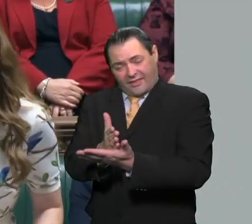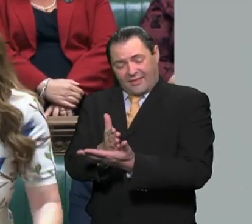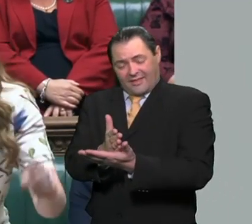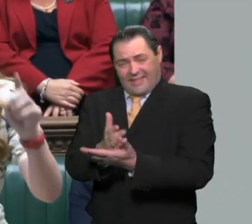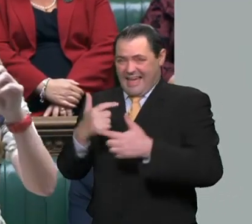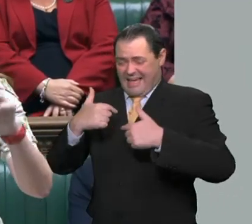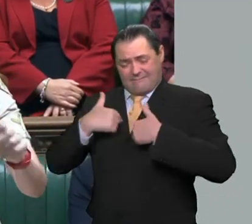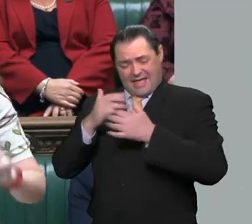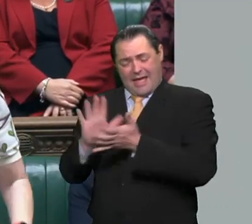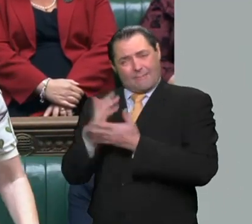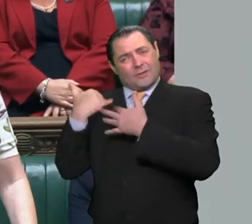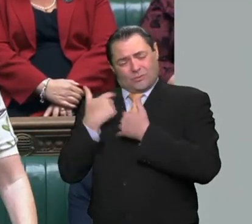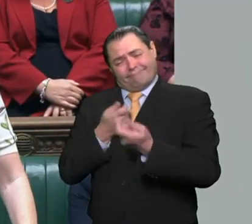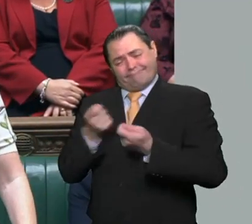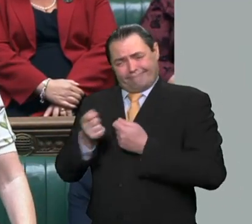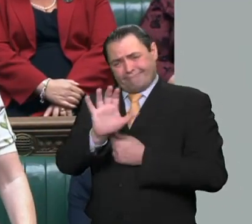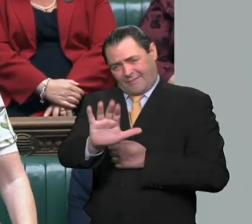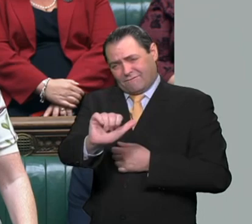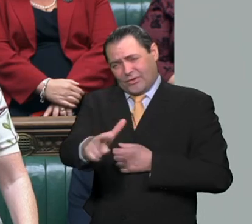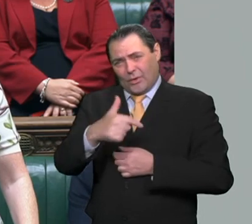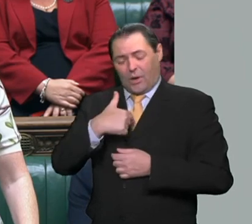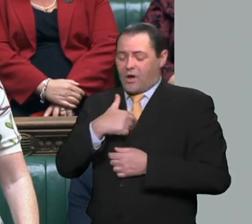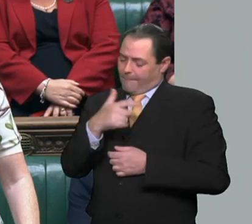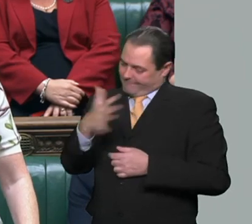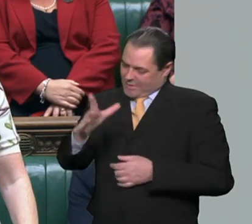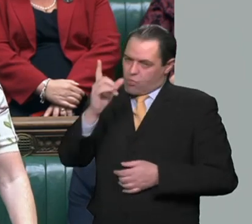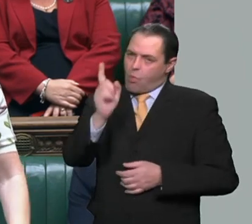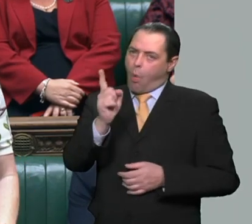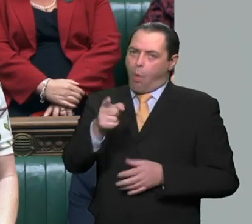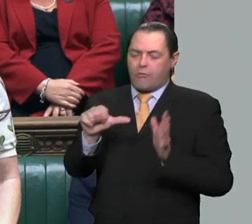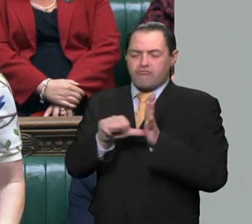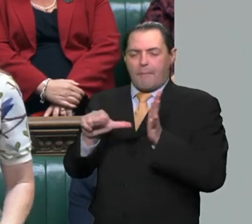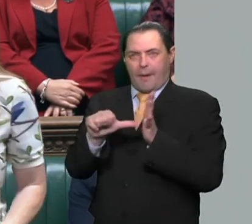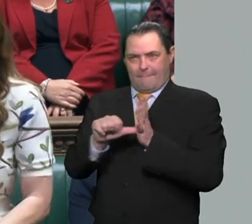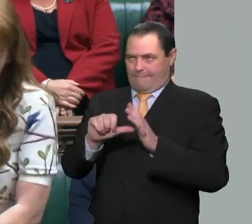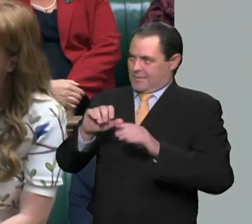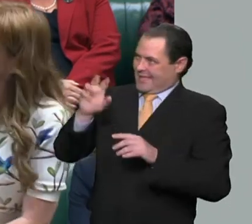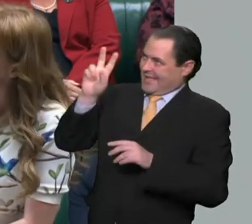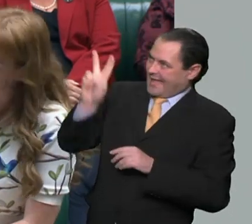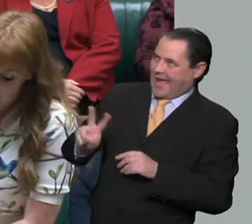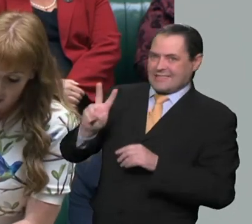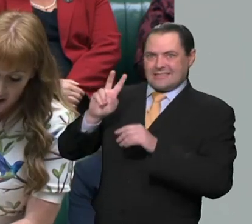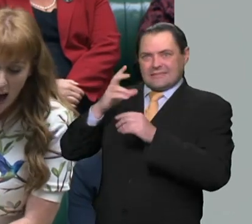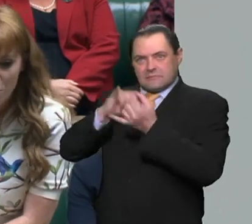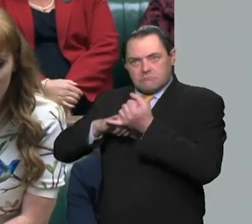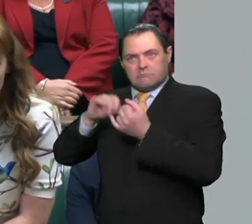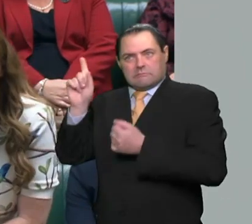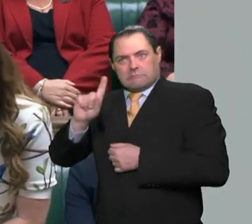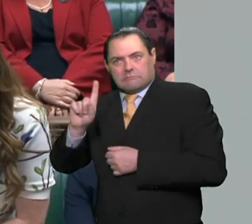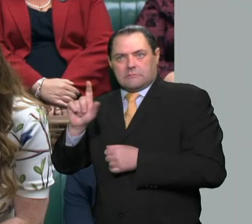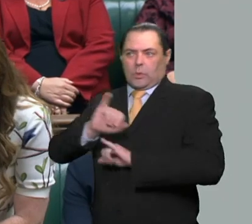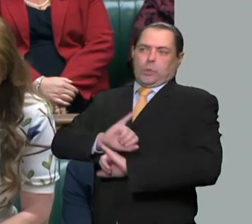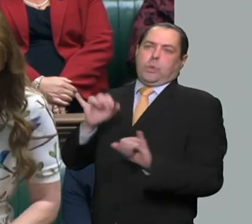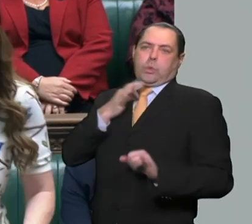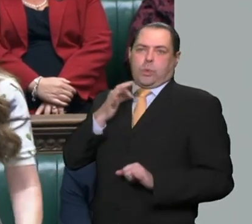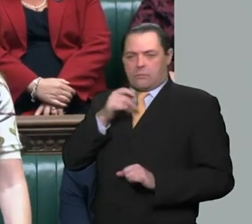Mr. Speaker, they were warned about the problems that we faced and the energy crisis that we faced. And there we have it,